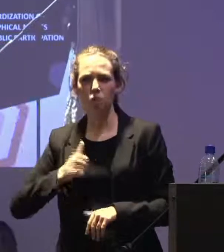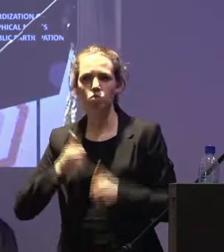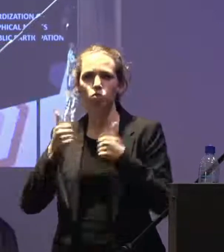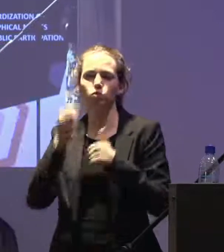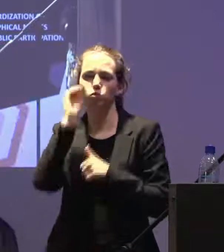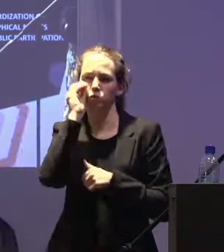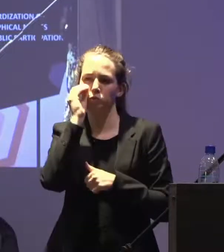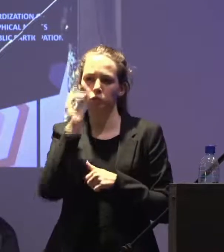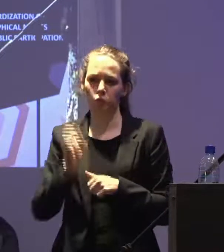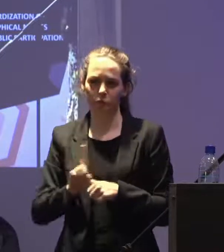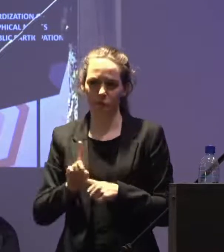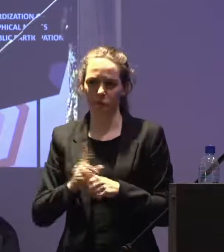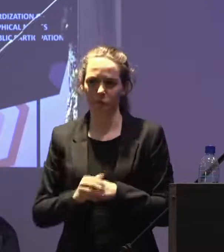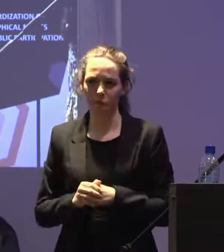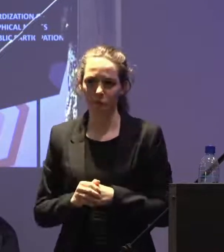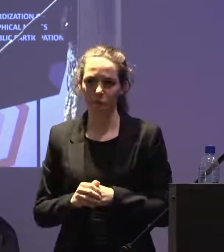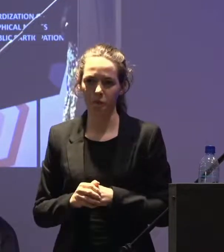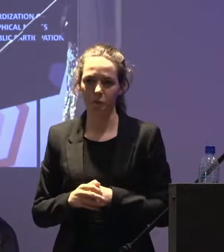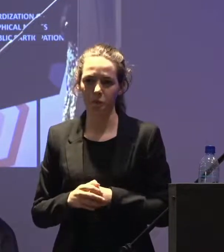he